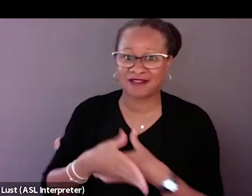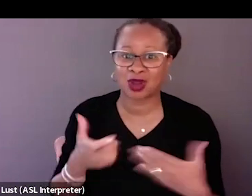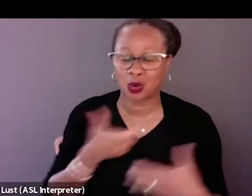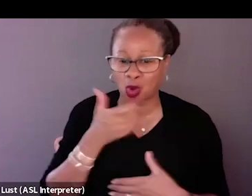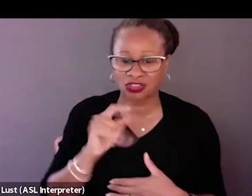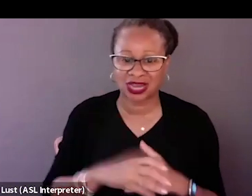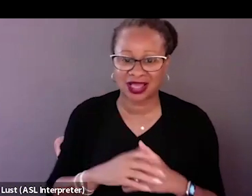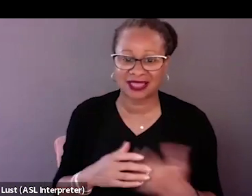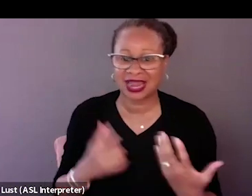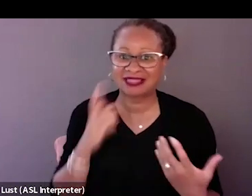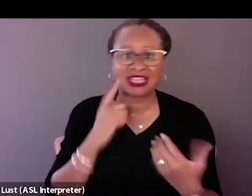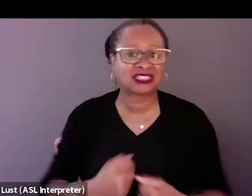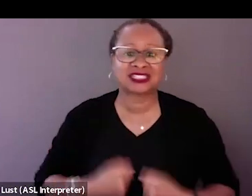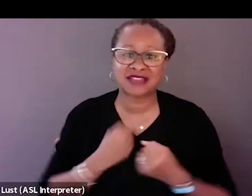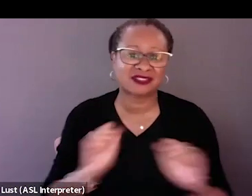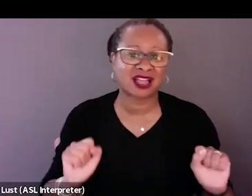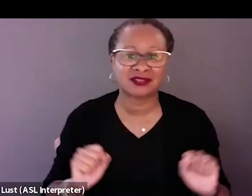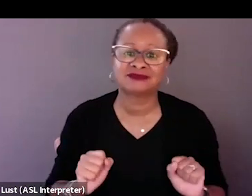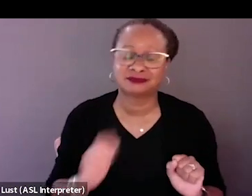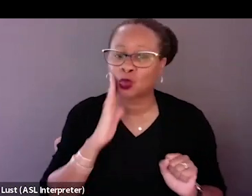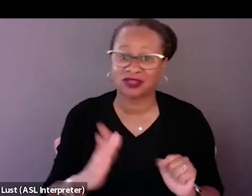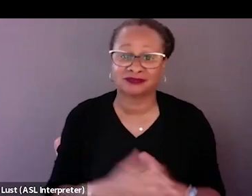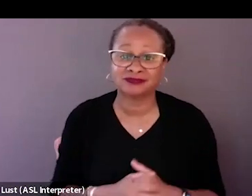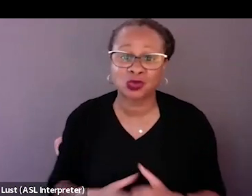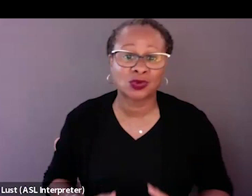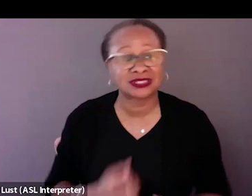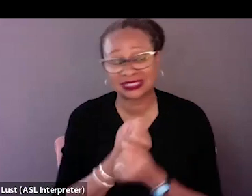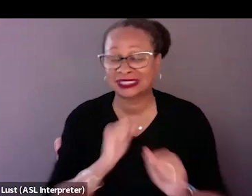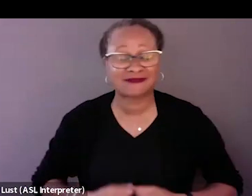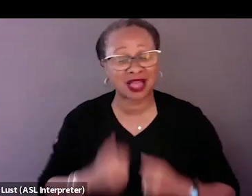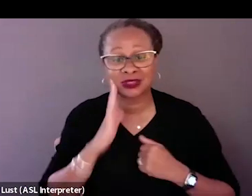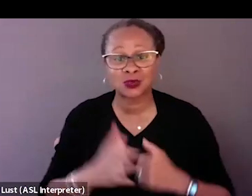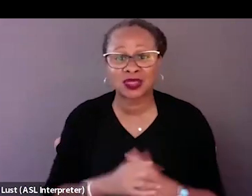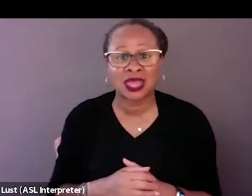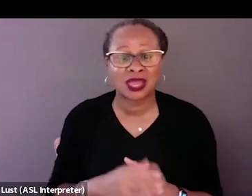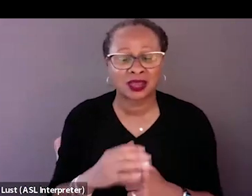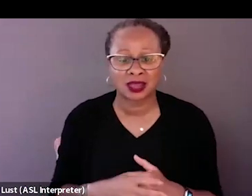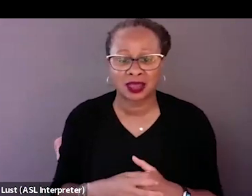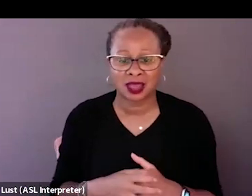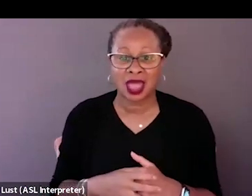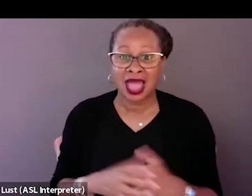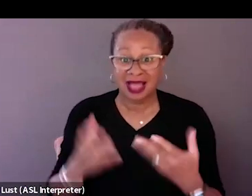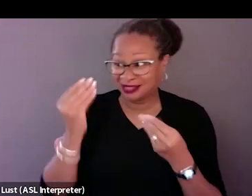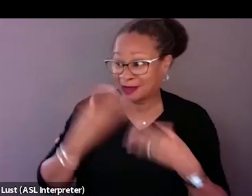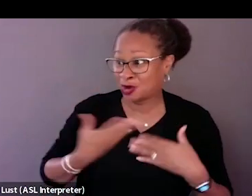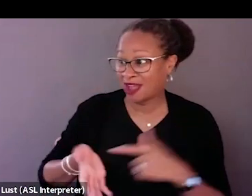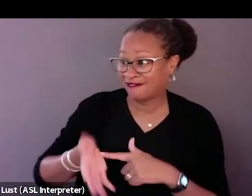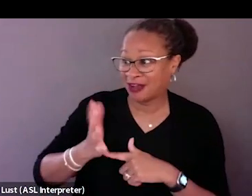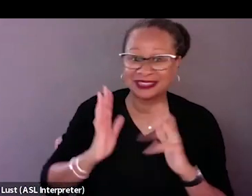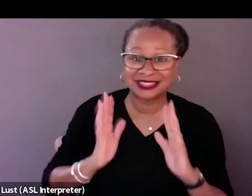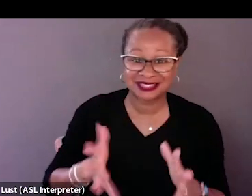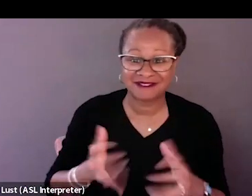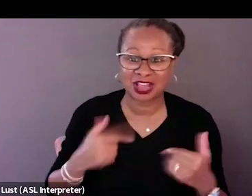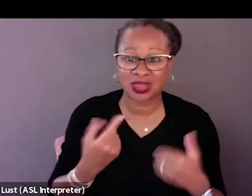I think it'll save lives. I really believe that. I think it'll show a lot of people that they're not alone. I'm being told we only have 5 minutes left, and I have so many